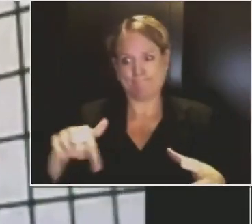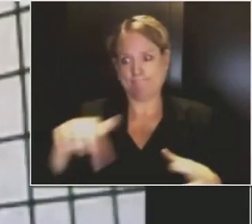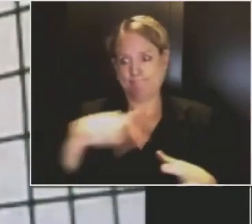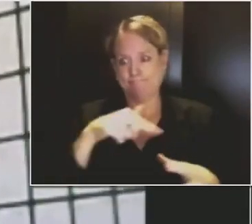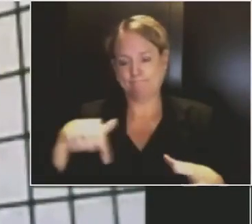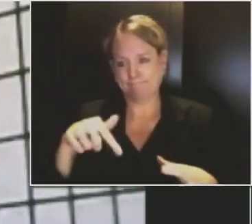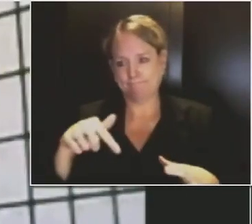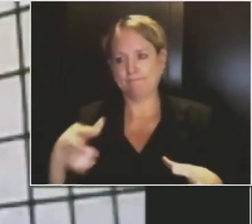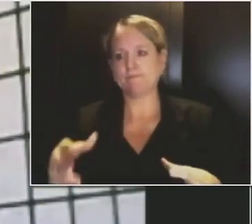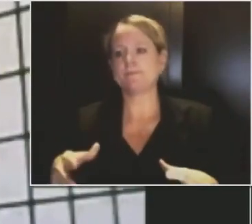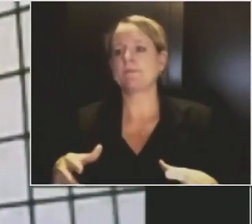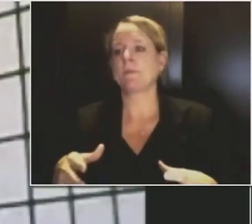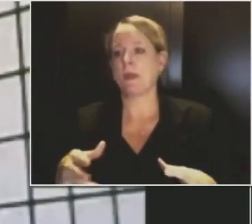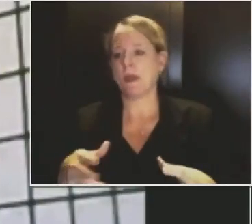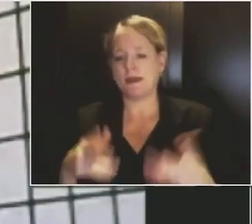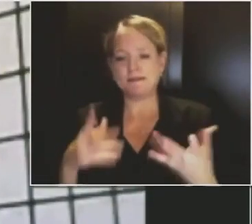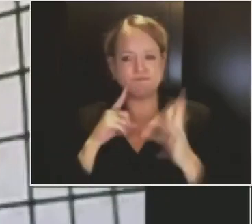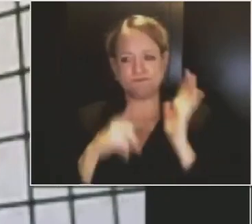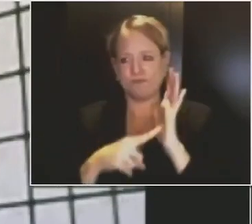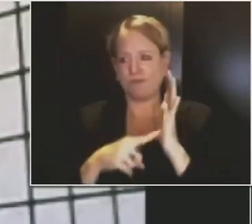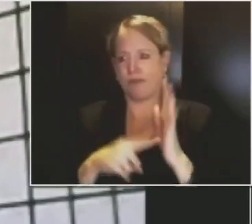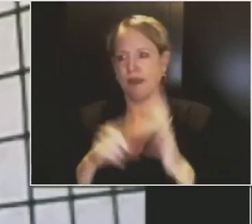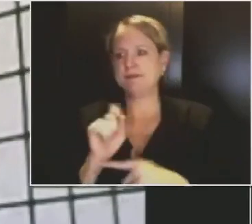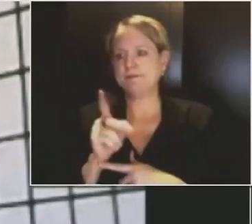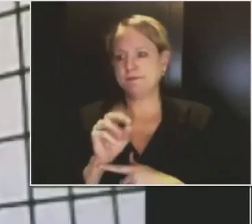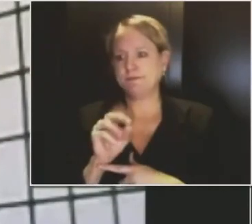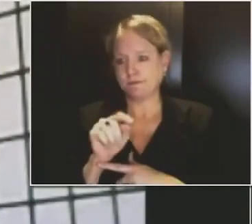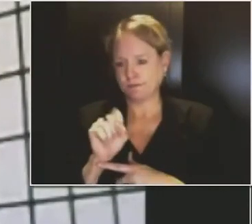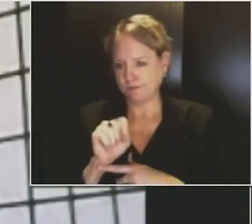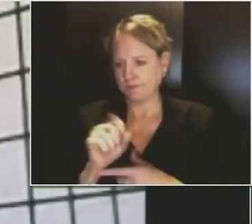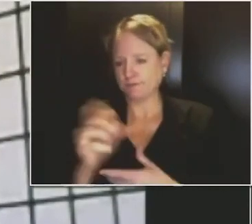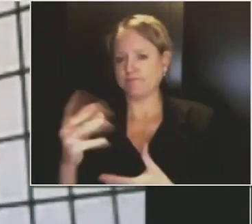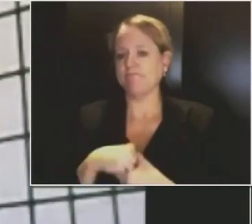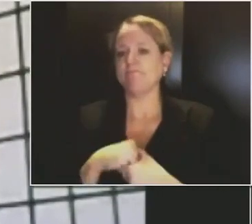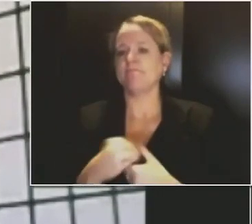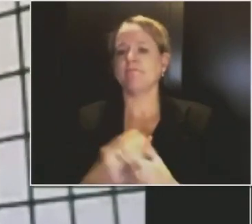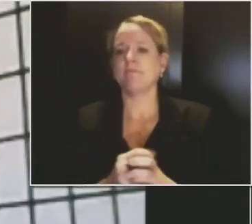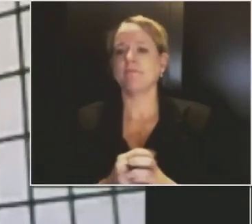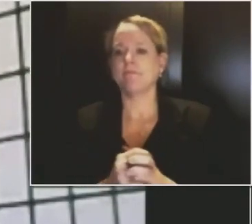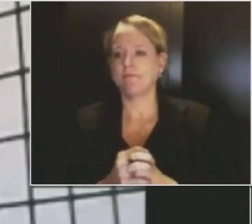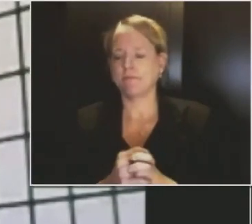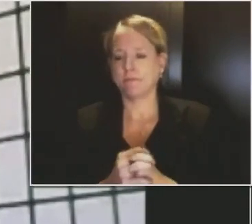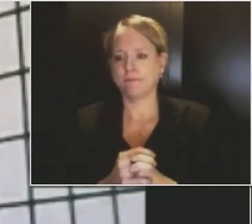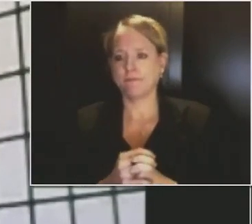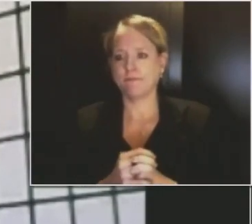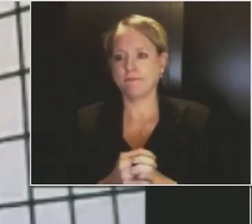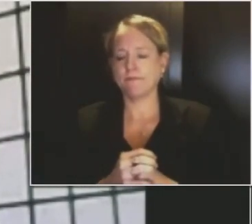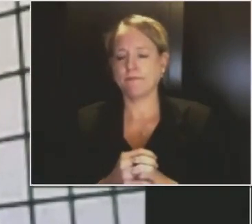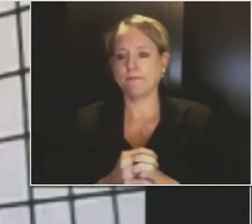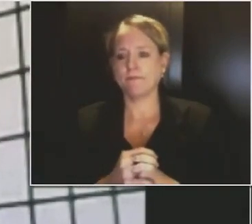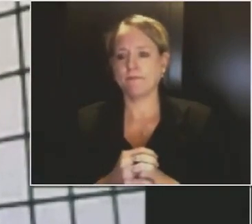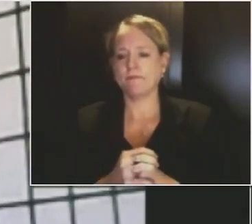out about sports and how to conduct sporting events